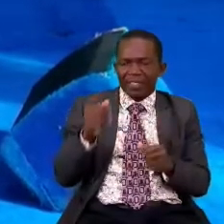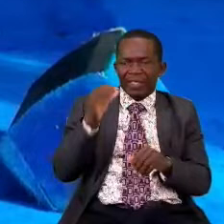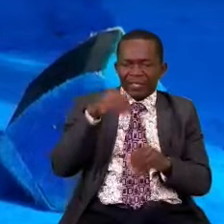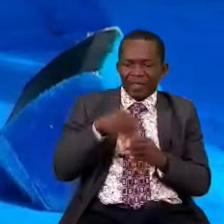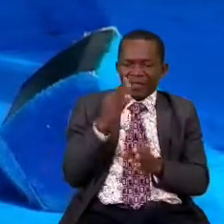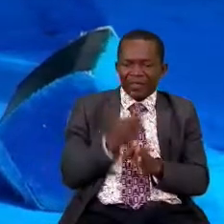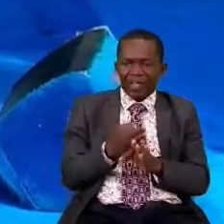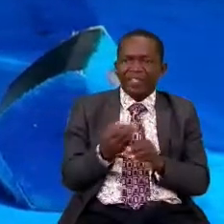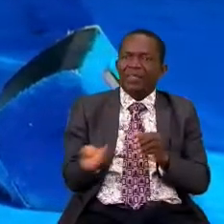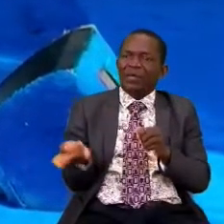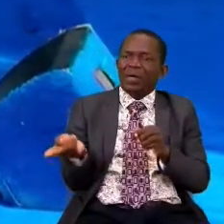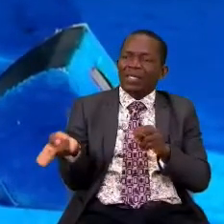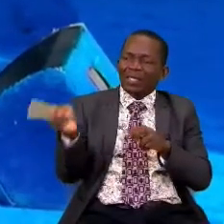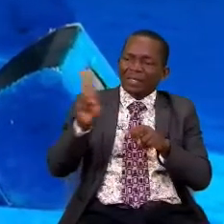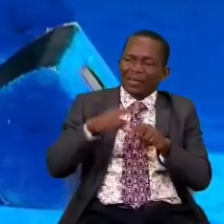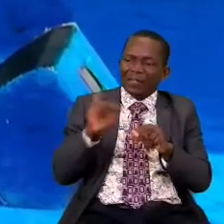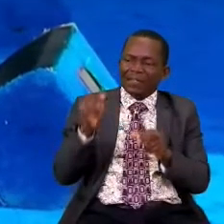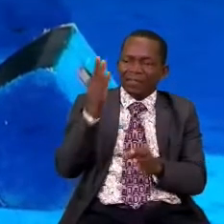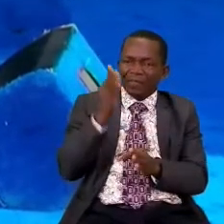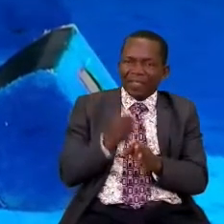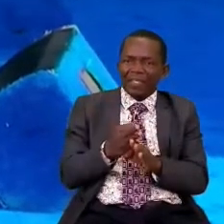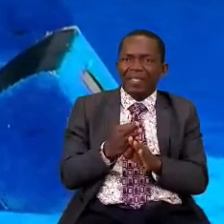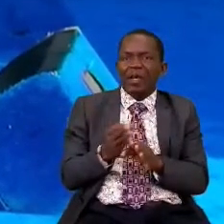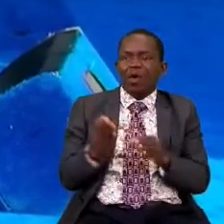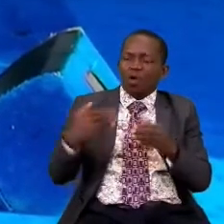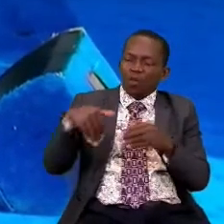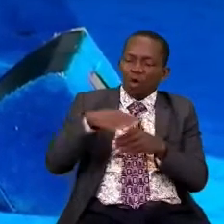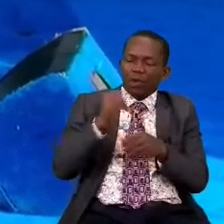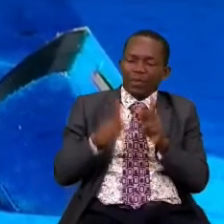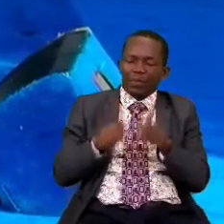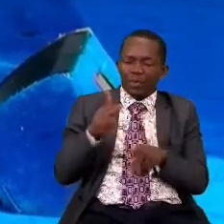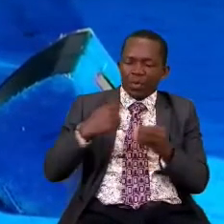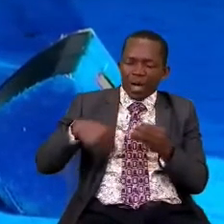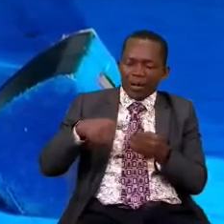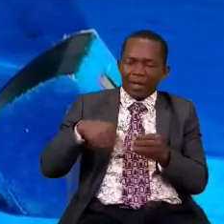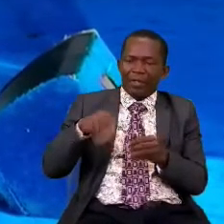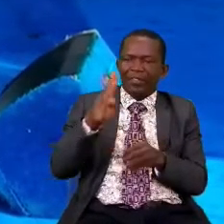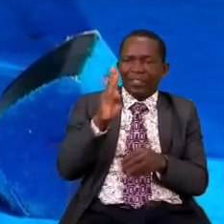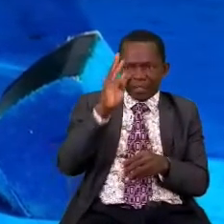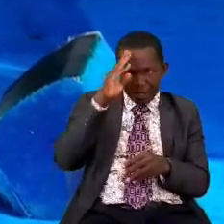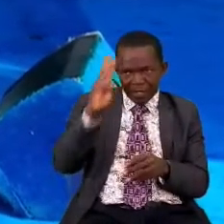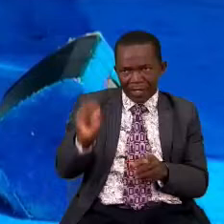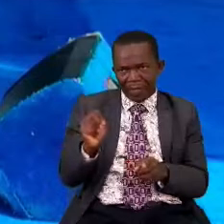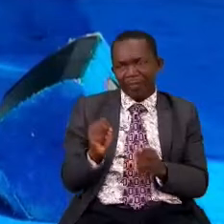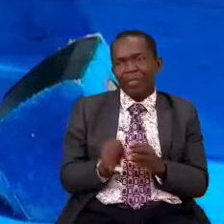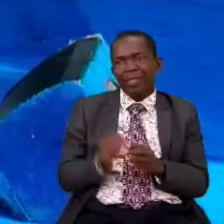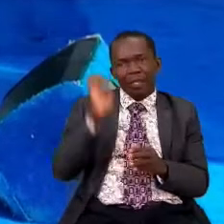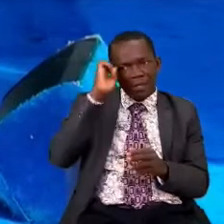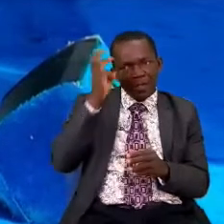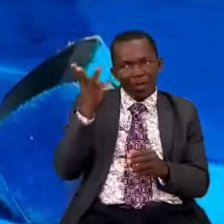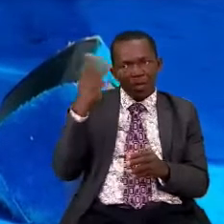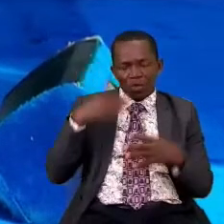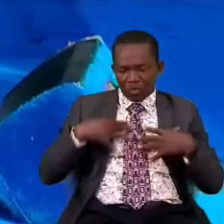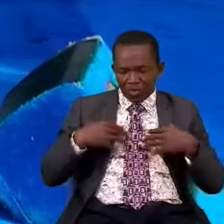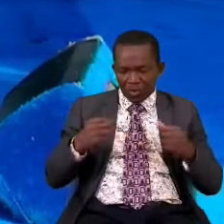was strong in faith, giving glory to God. The promise was not even yet fulfilled, giving glory to